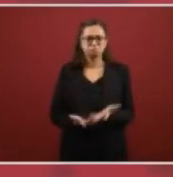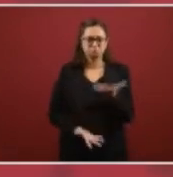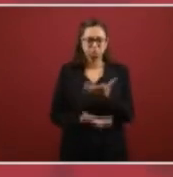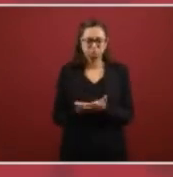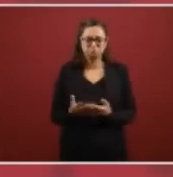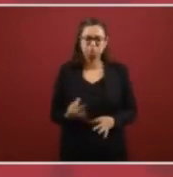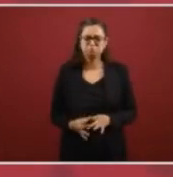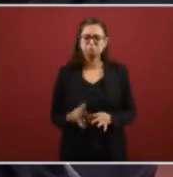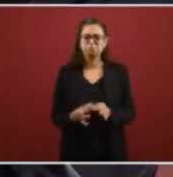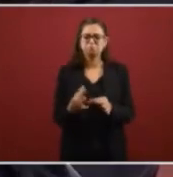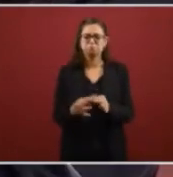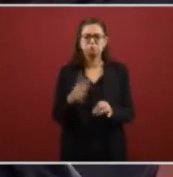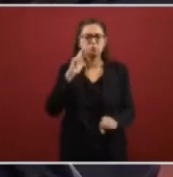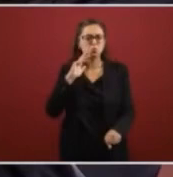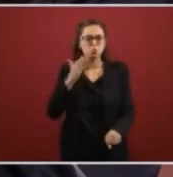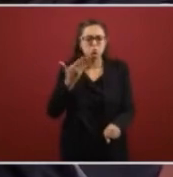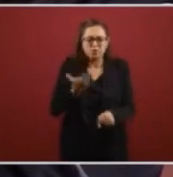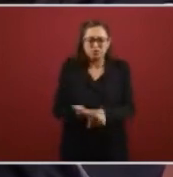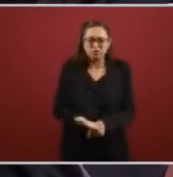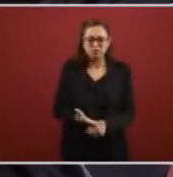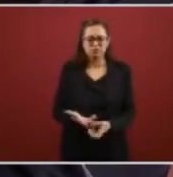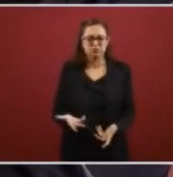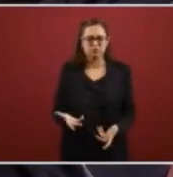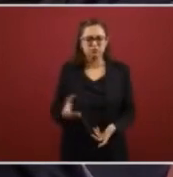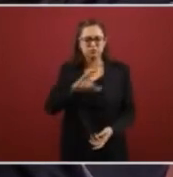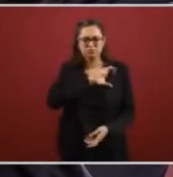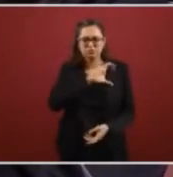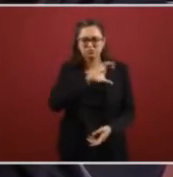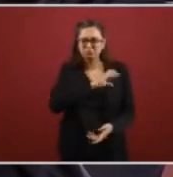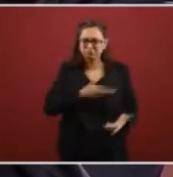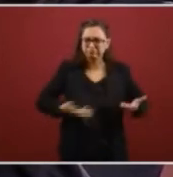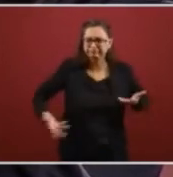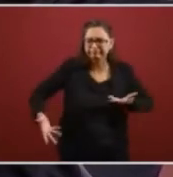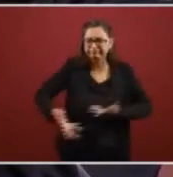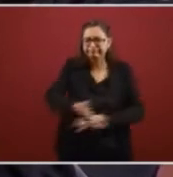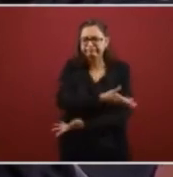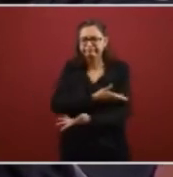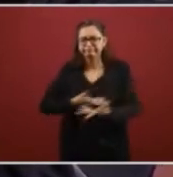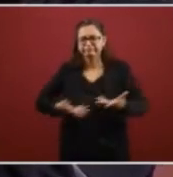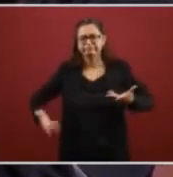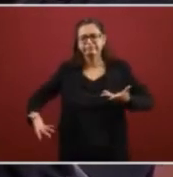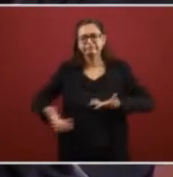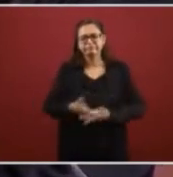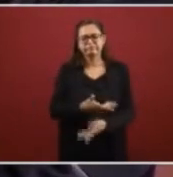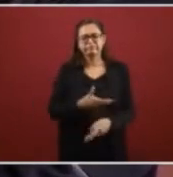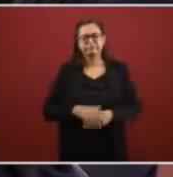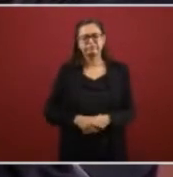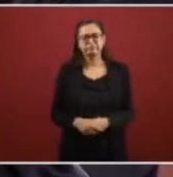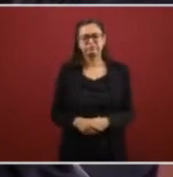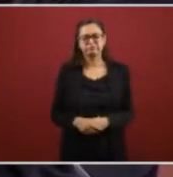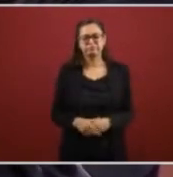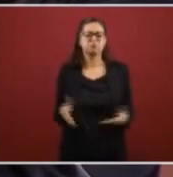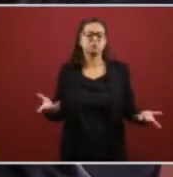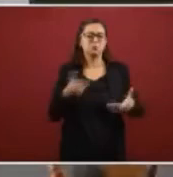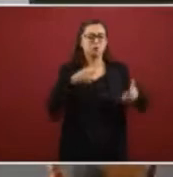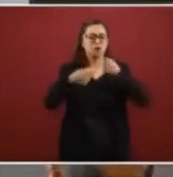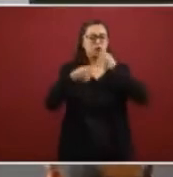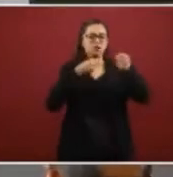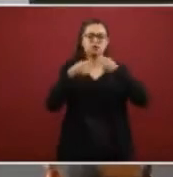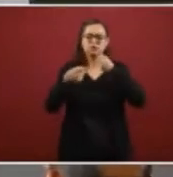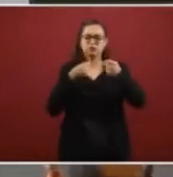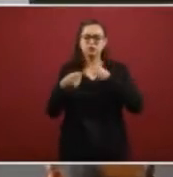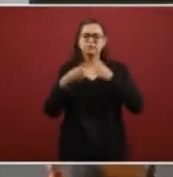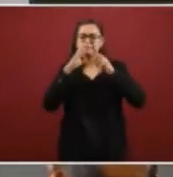We have to behave responsibly and fraternally with a brotherhood and to respect